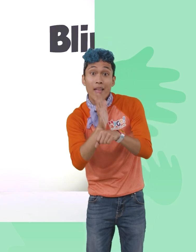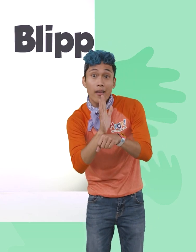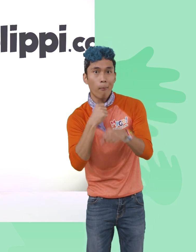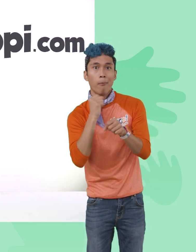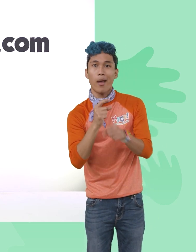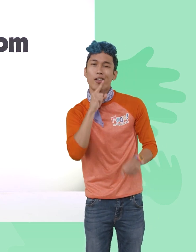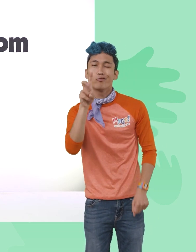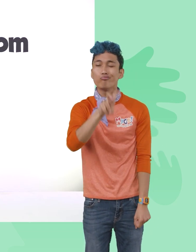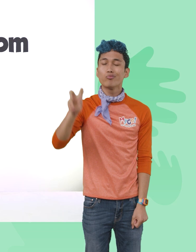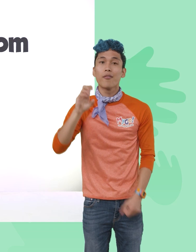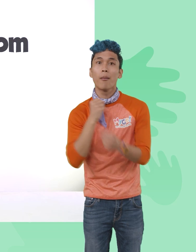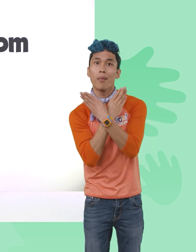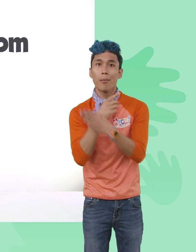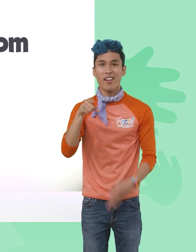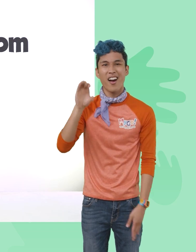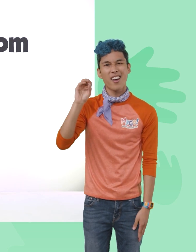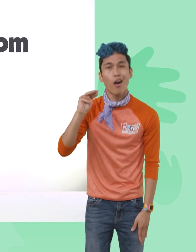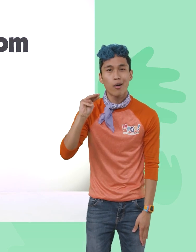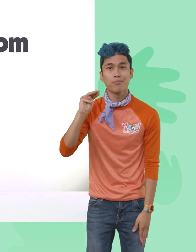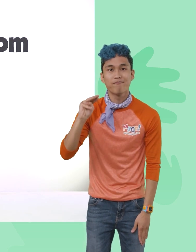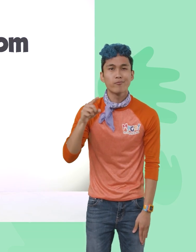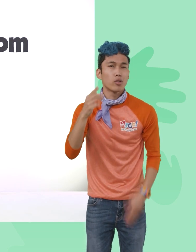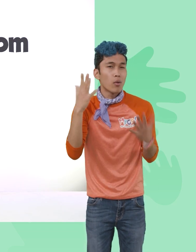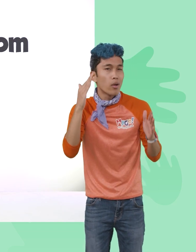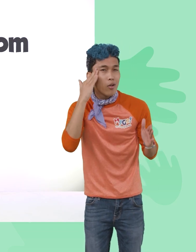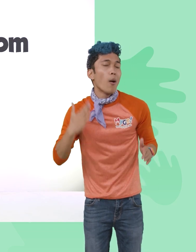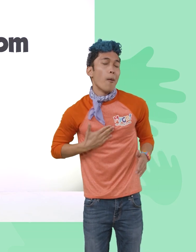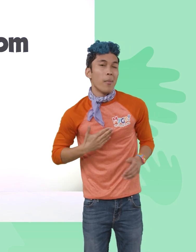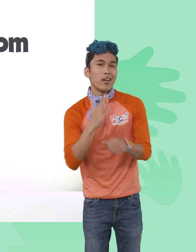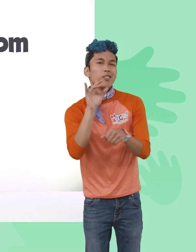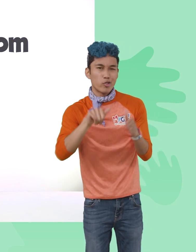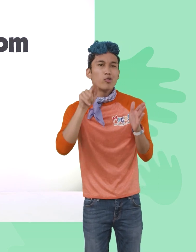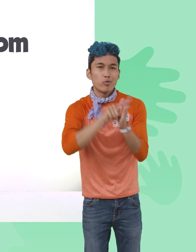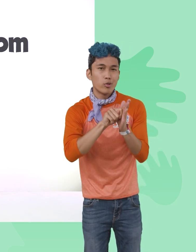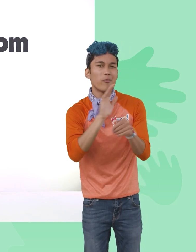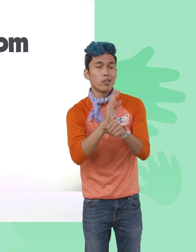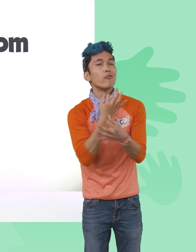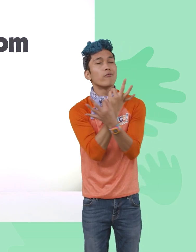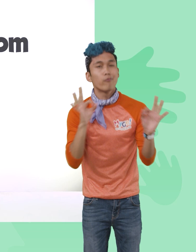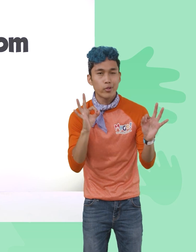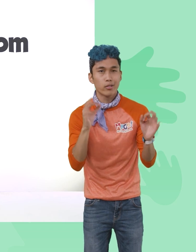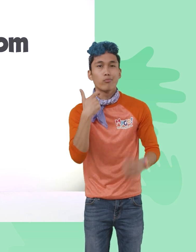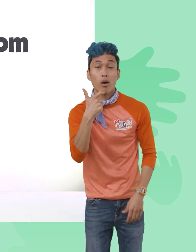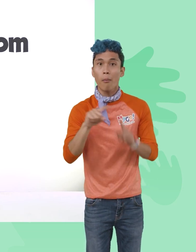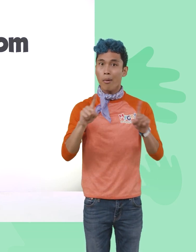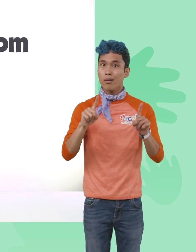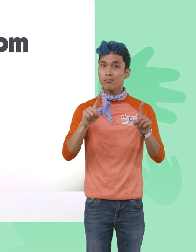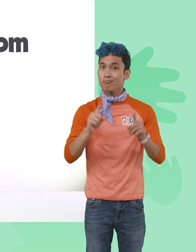over to blippi.com because as you know now, they can watch my videos for free on YouTube,